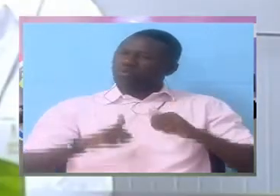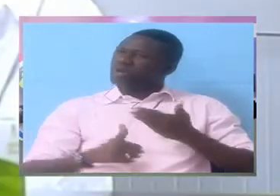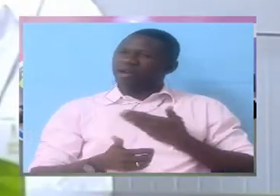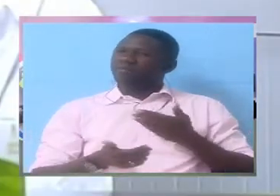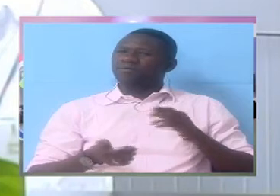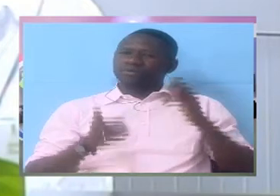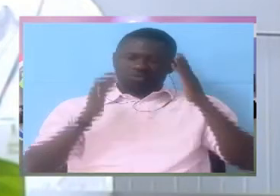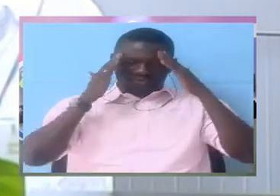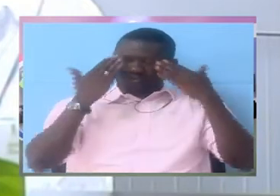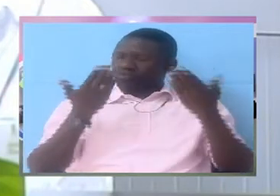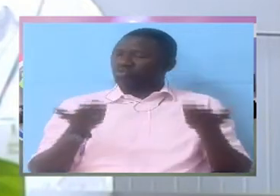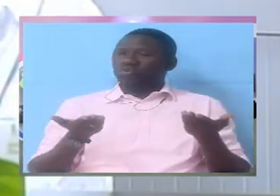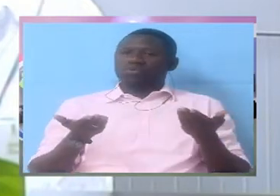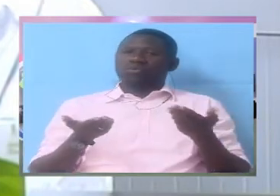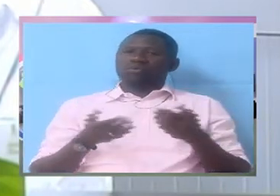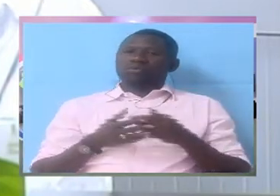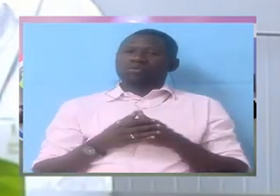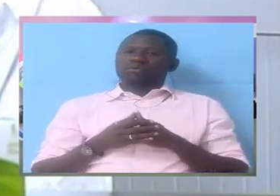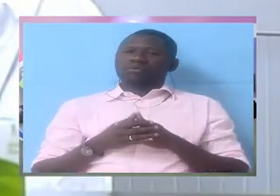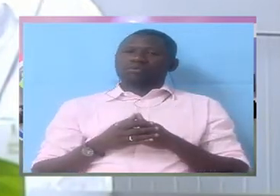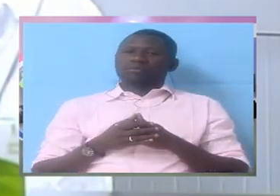Now you're